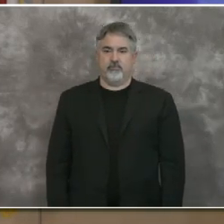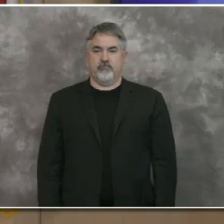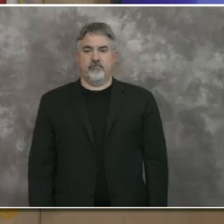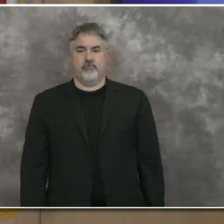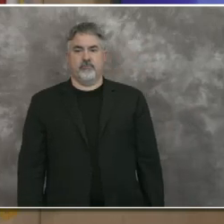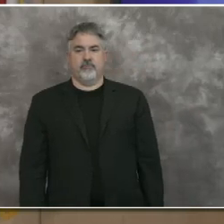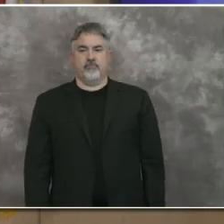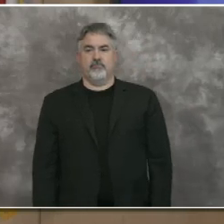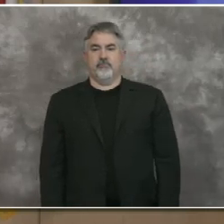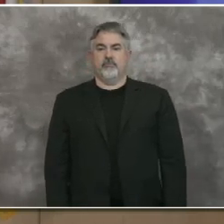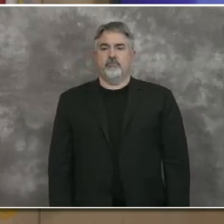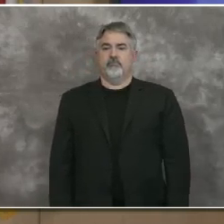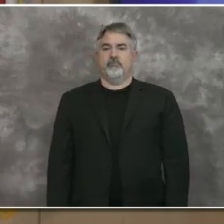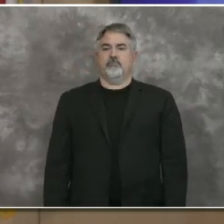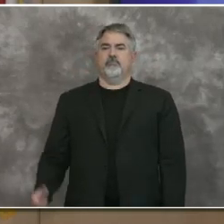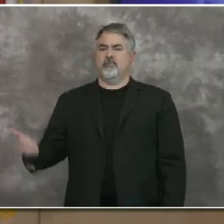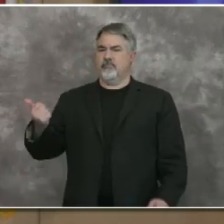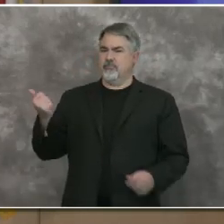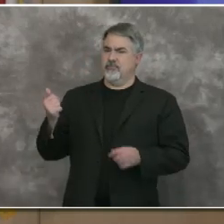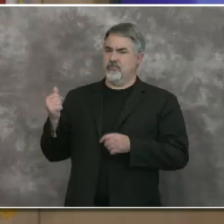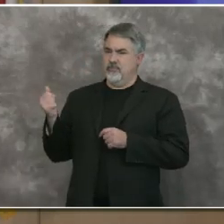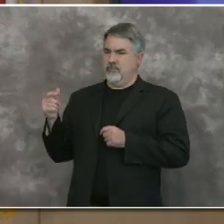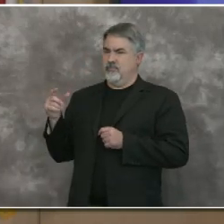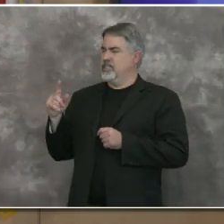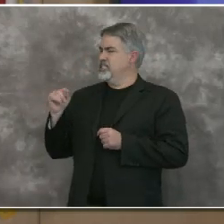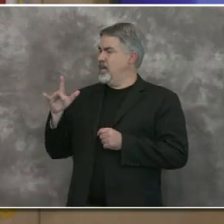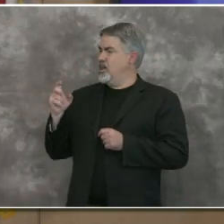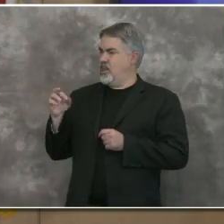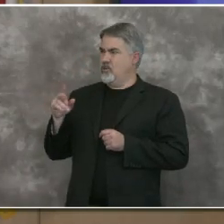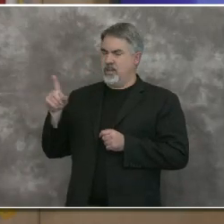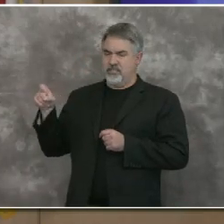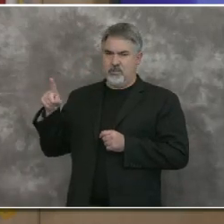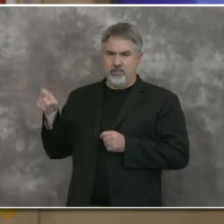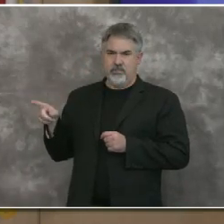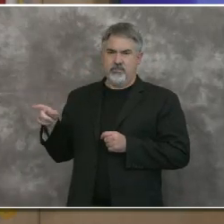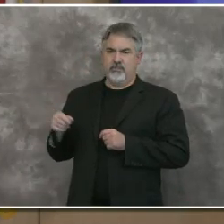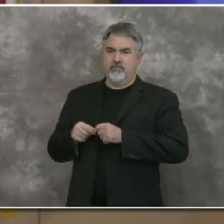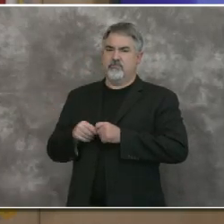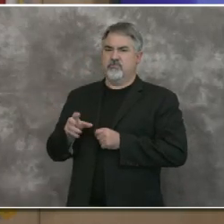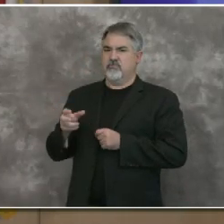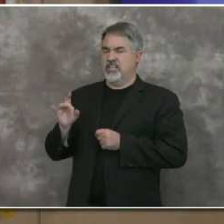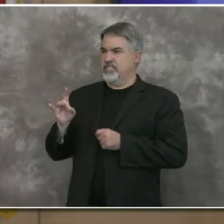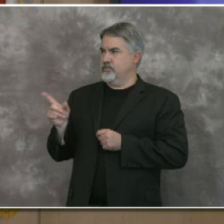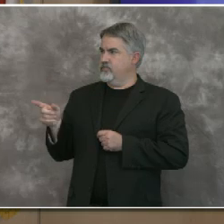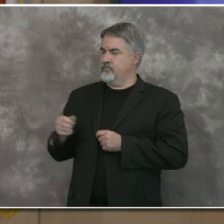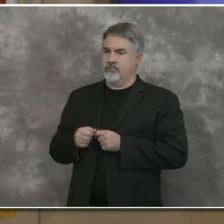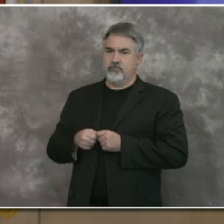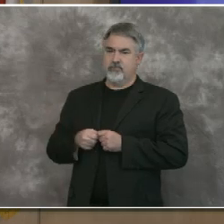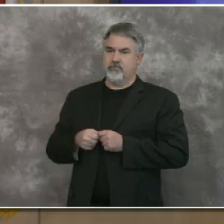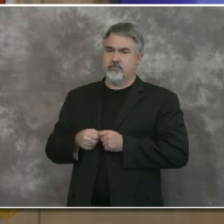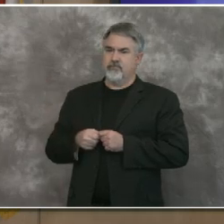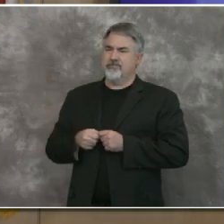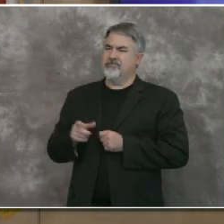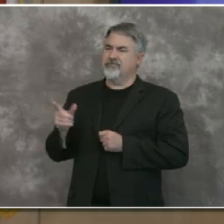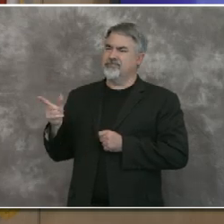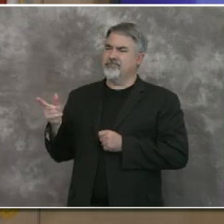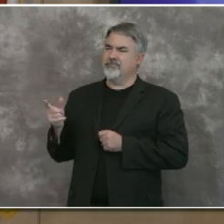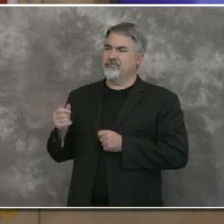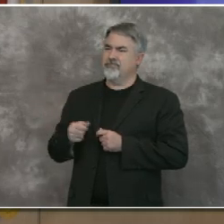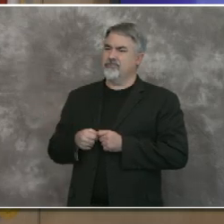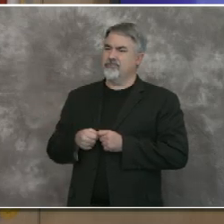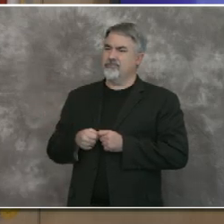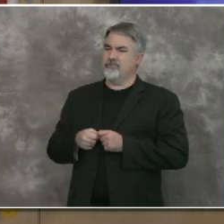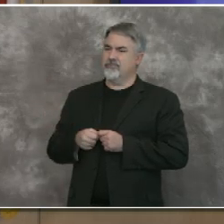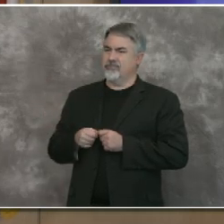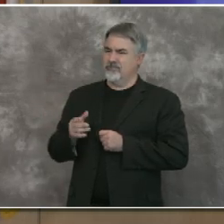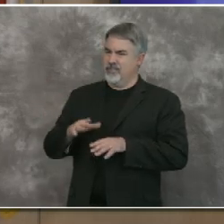This question is from Tyler from News 8. Why can childcare facilities be open for adult-child interaction with close